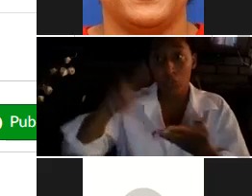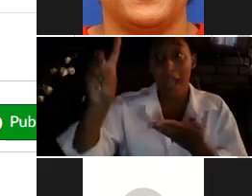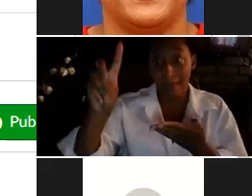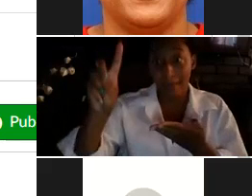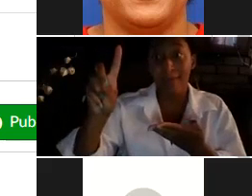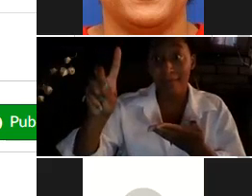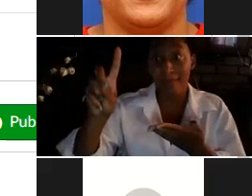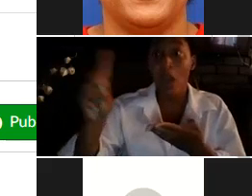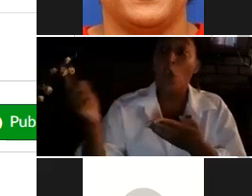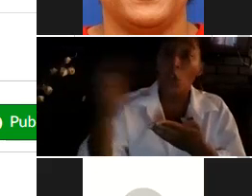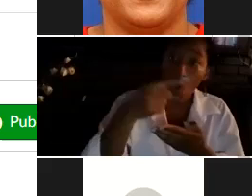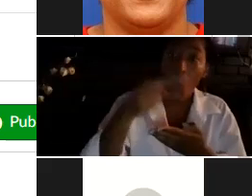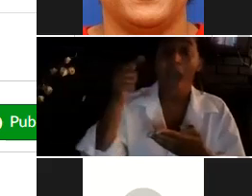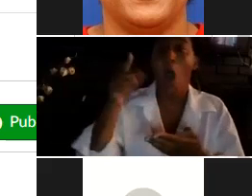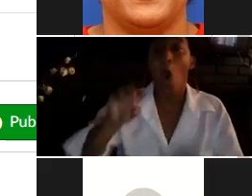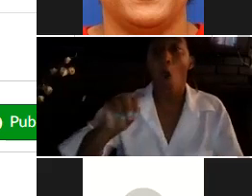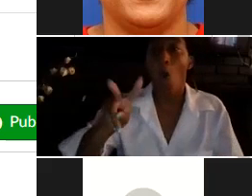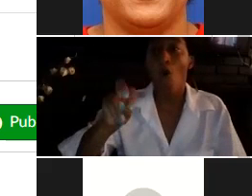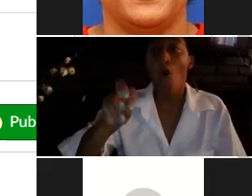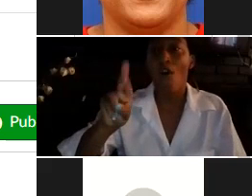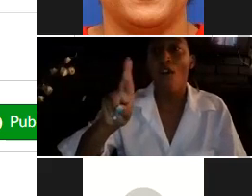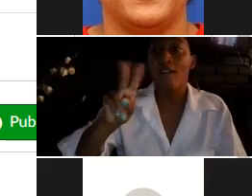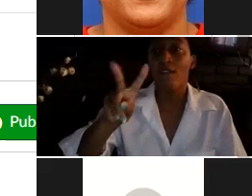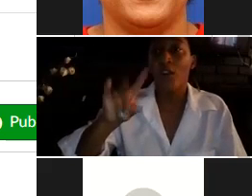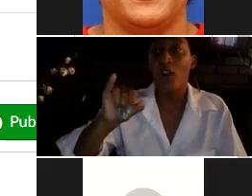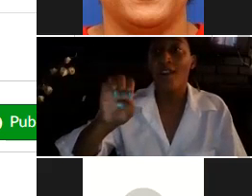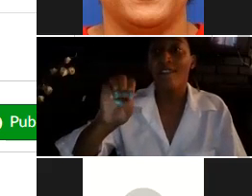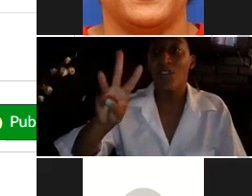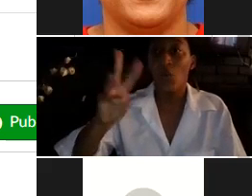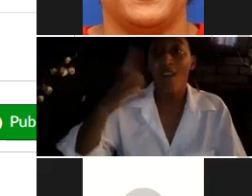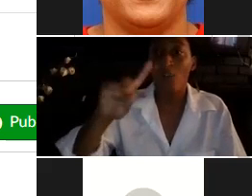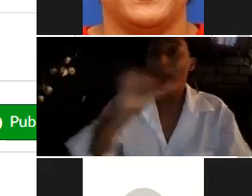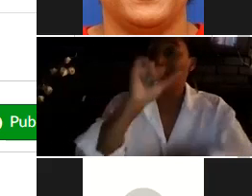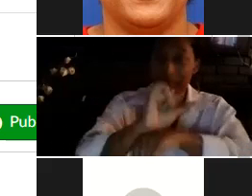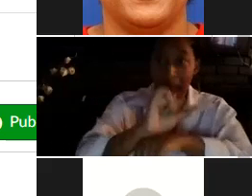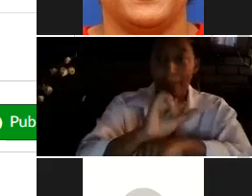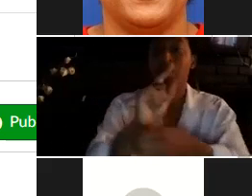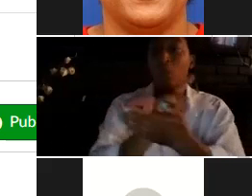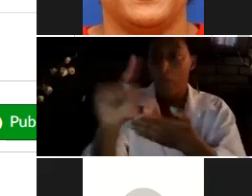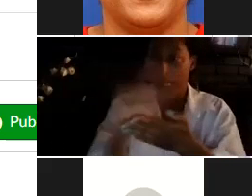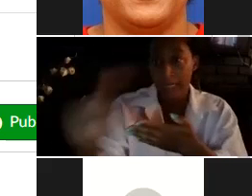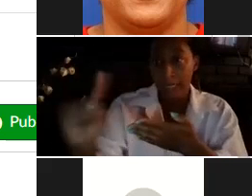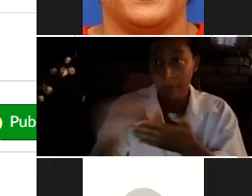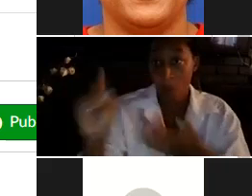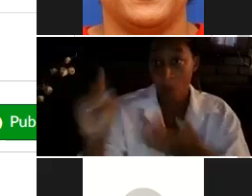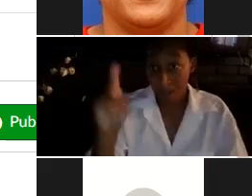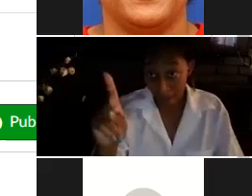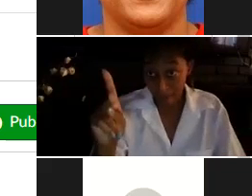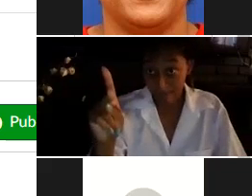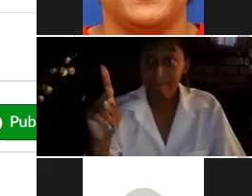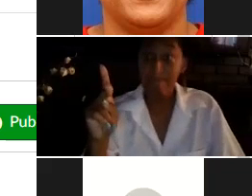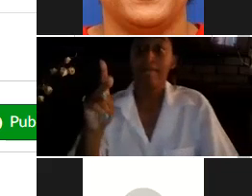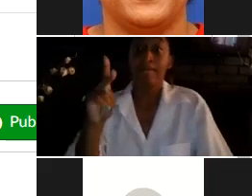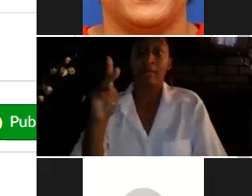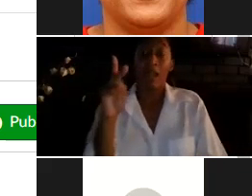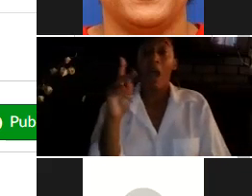place. Okay, so just be aware of that. All right. So with that being said, then that's exactly